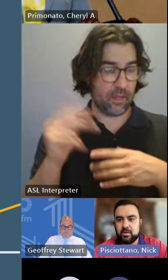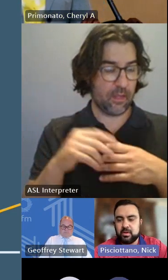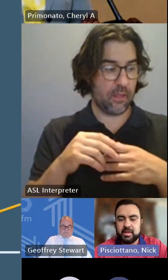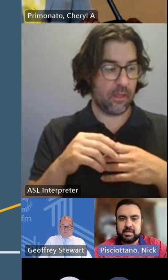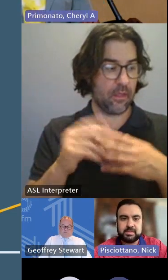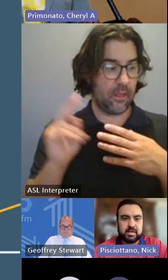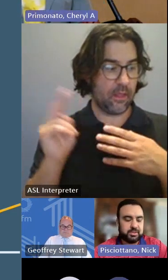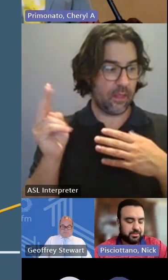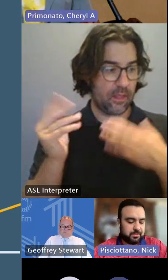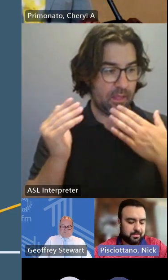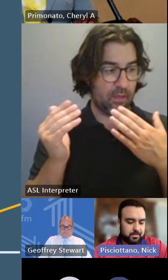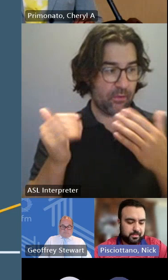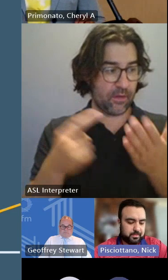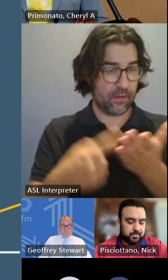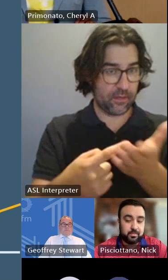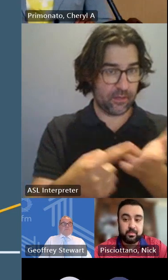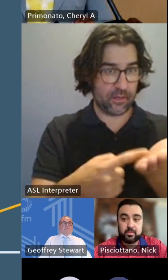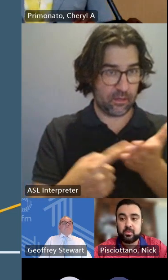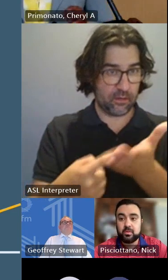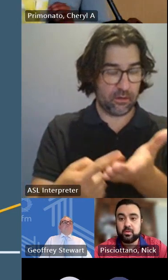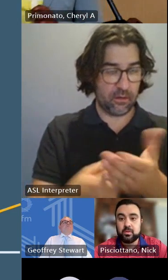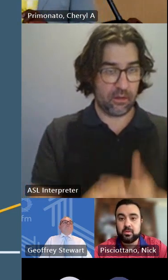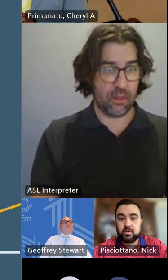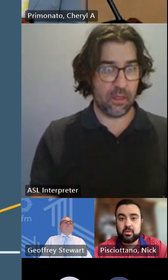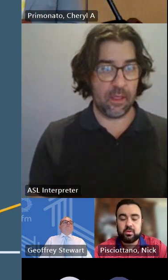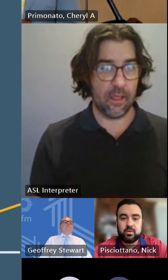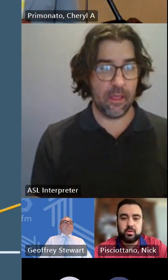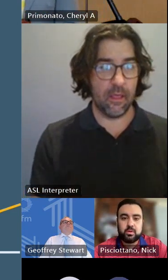Thank you. Any discussion?